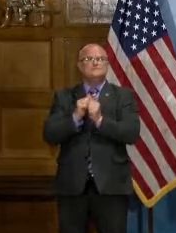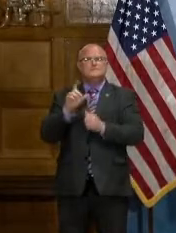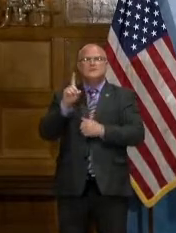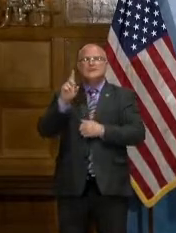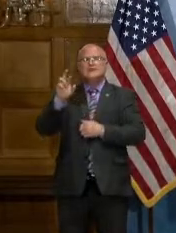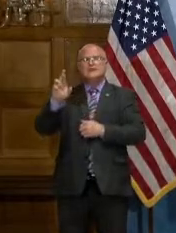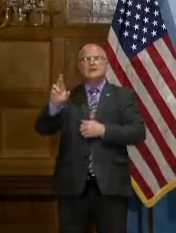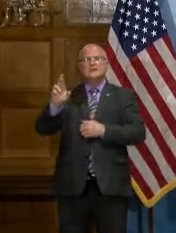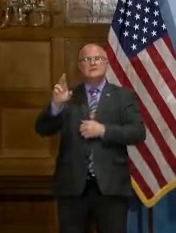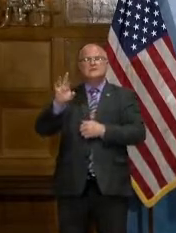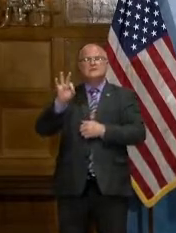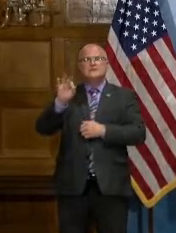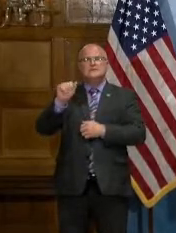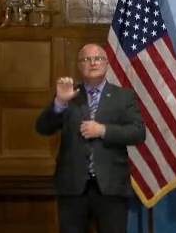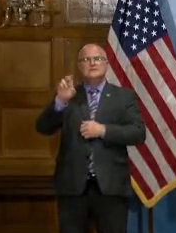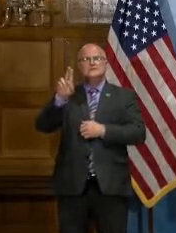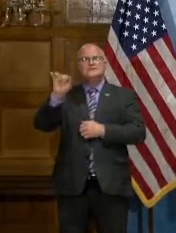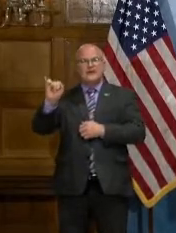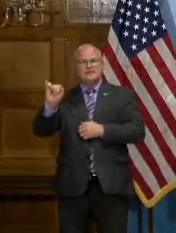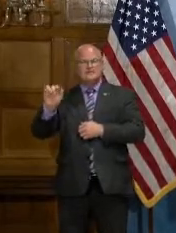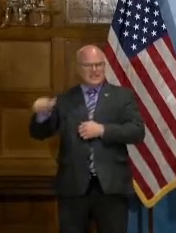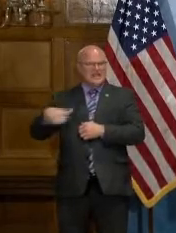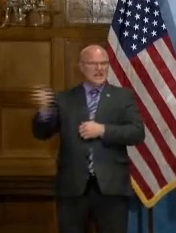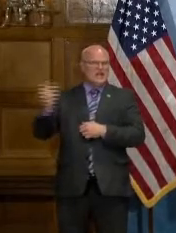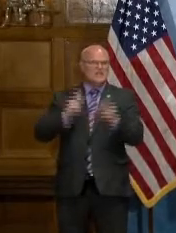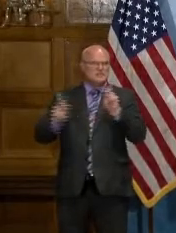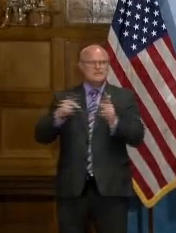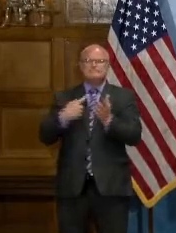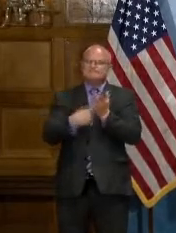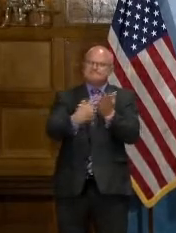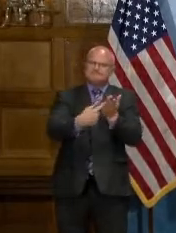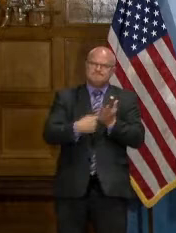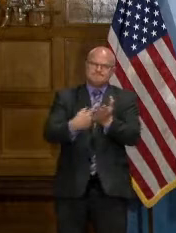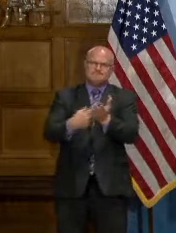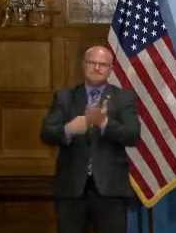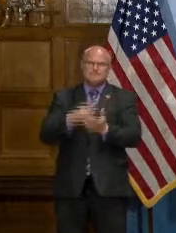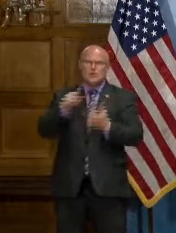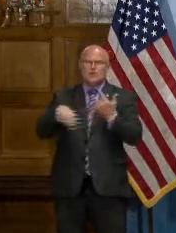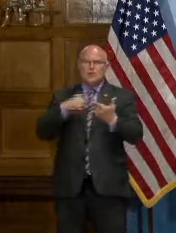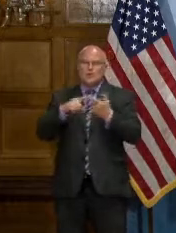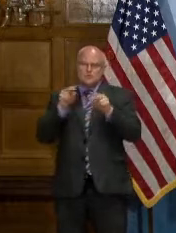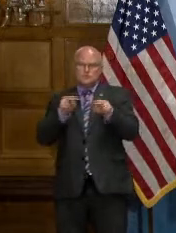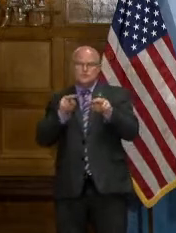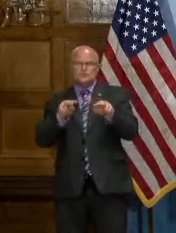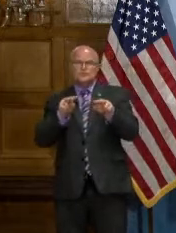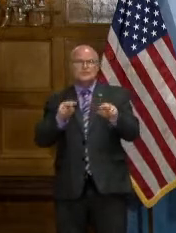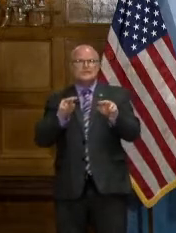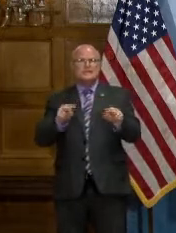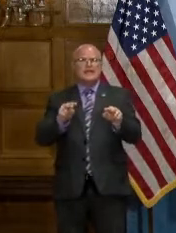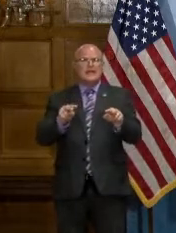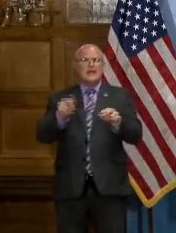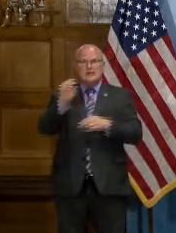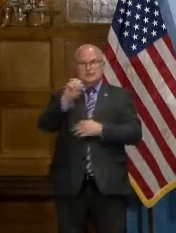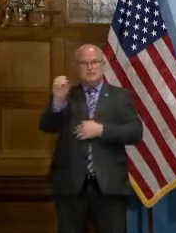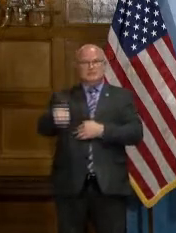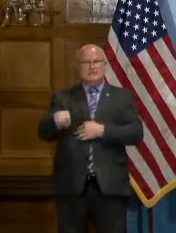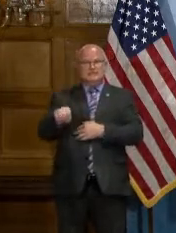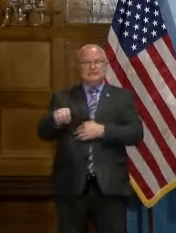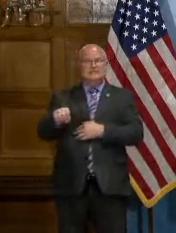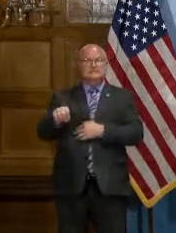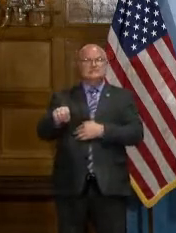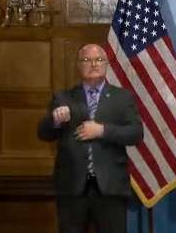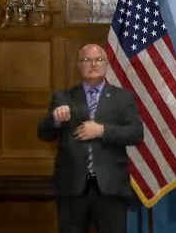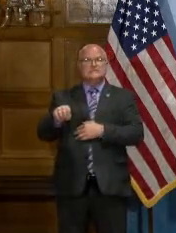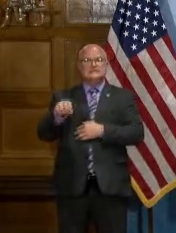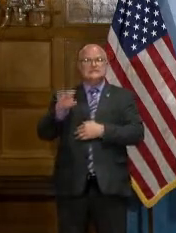Dr. Fauci as well and others, and they emphasized that when you're looking at, on a percentage